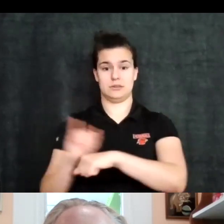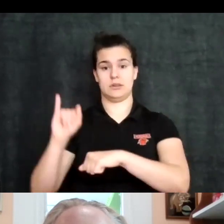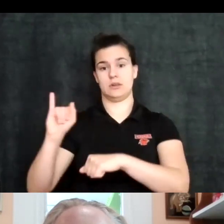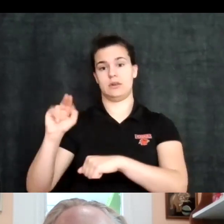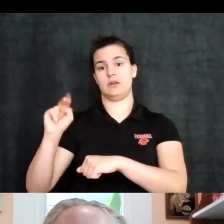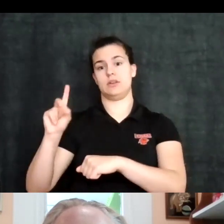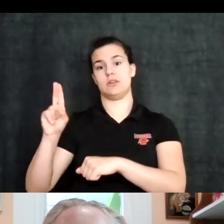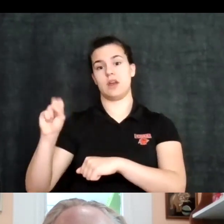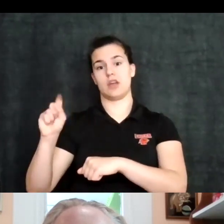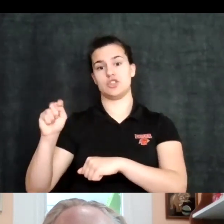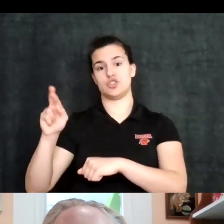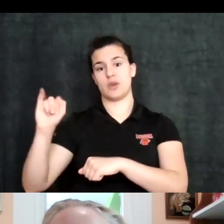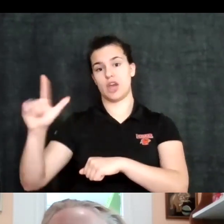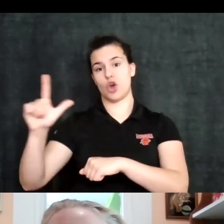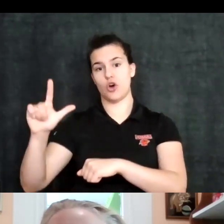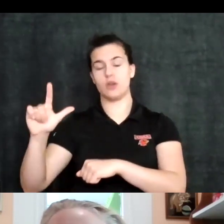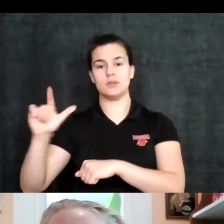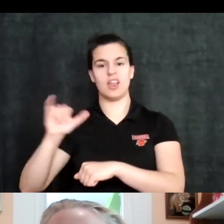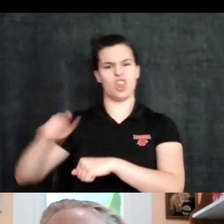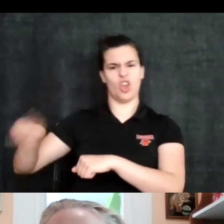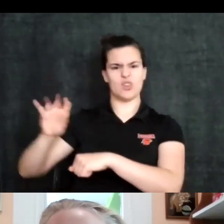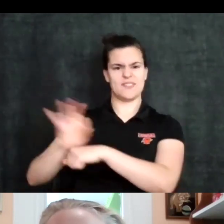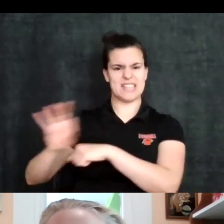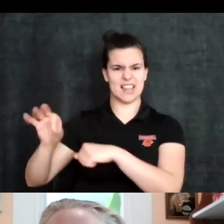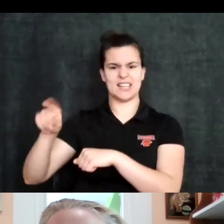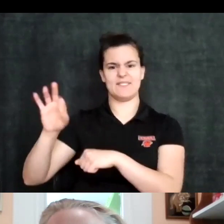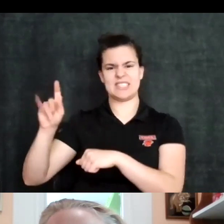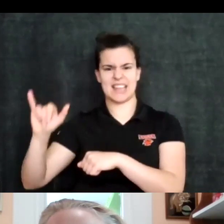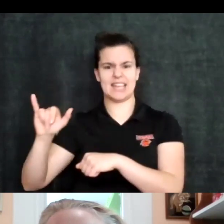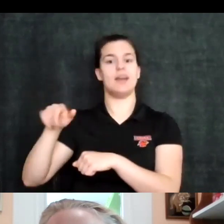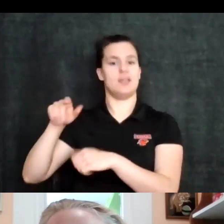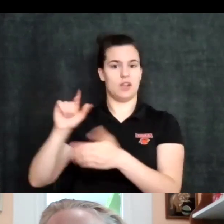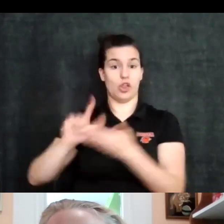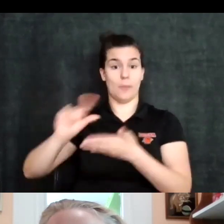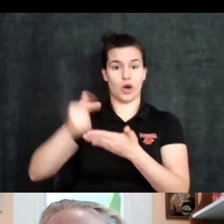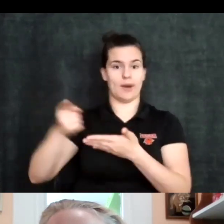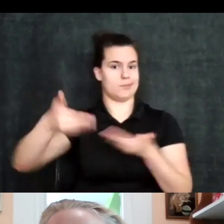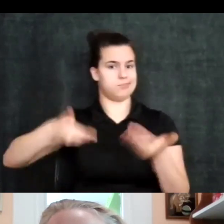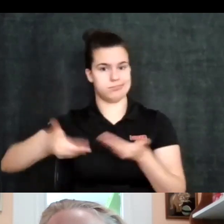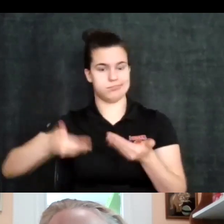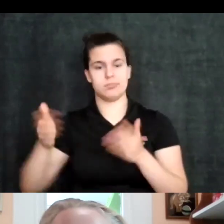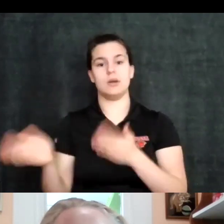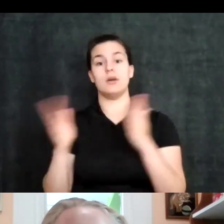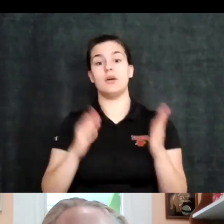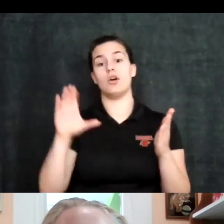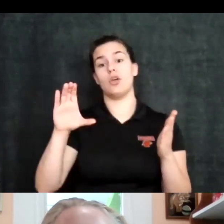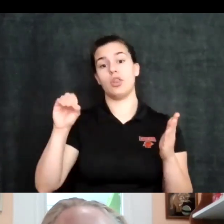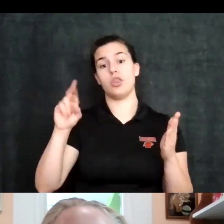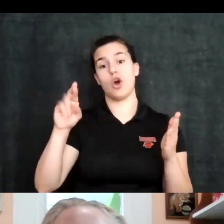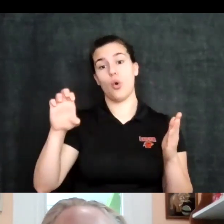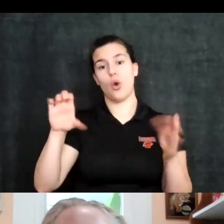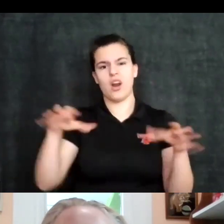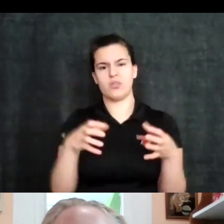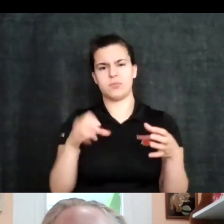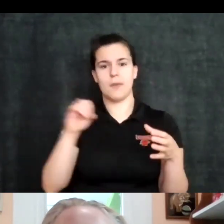of our Lamar grads. The Corps of Engineers, one of our Lamar grads, not this past